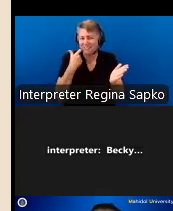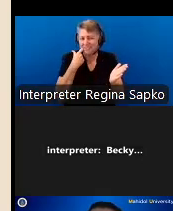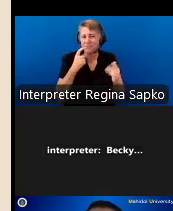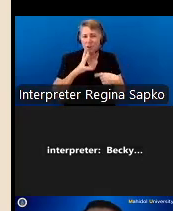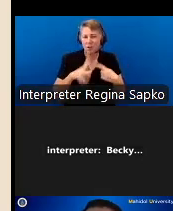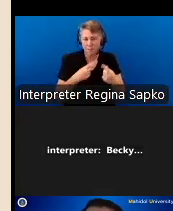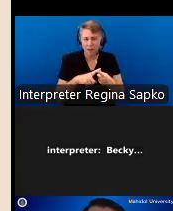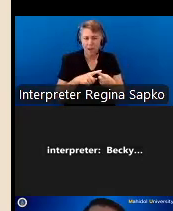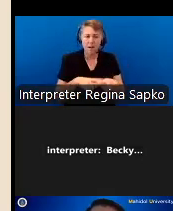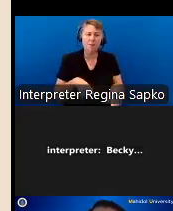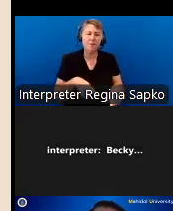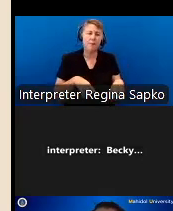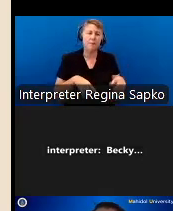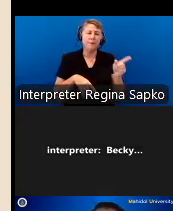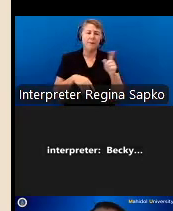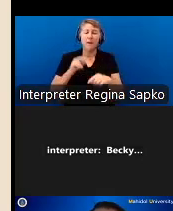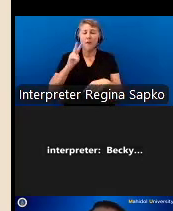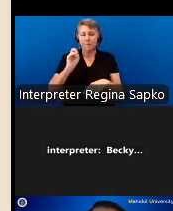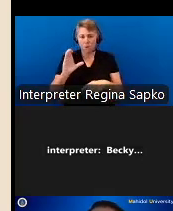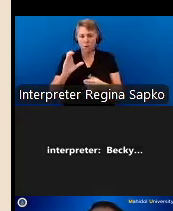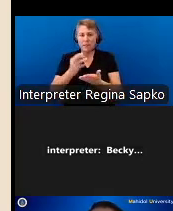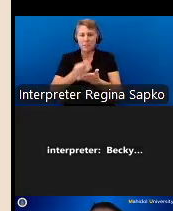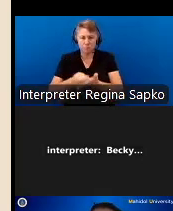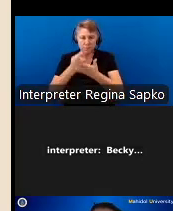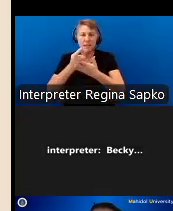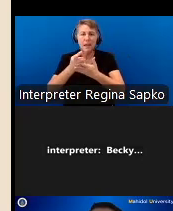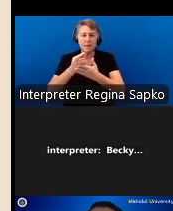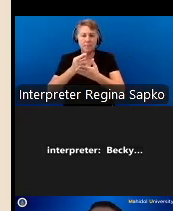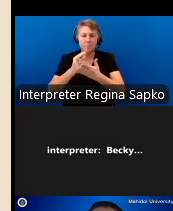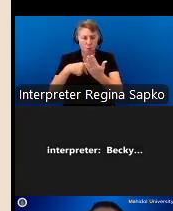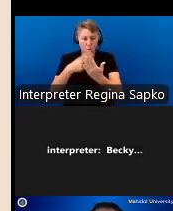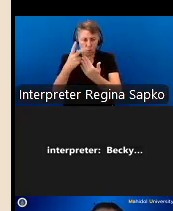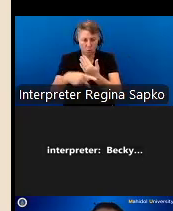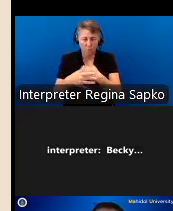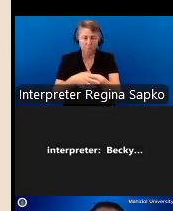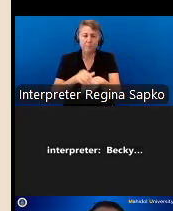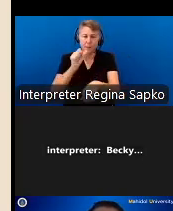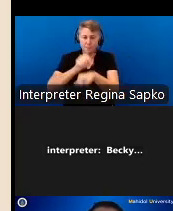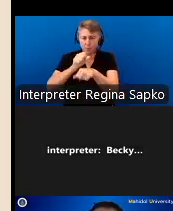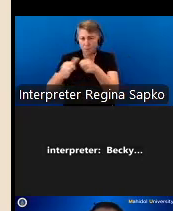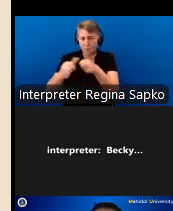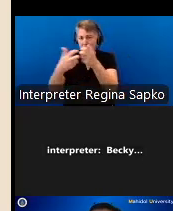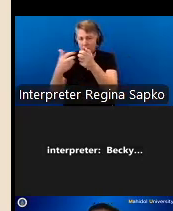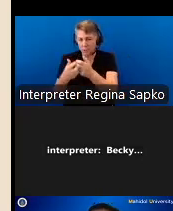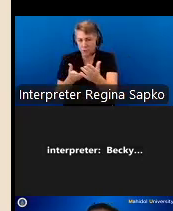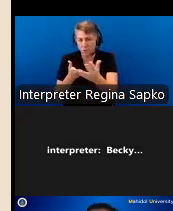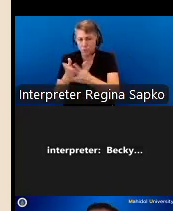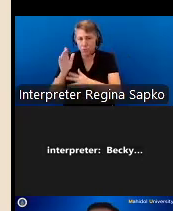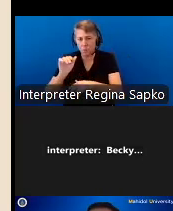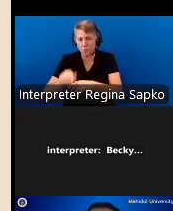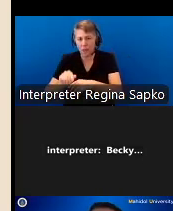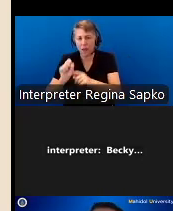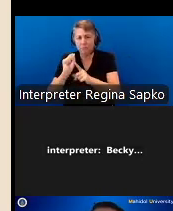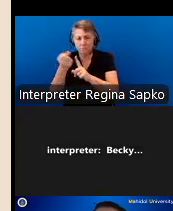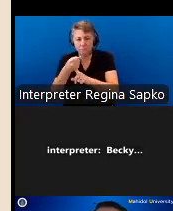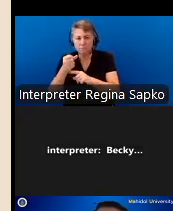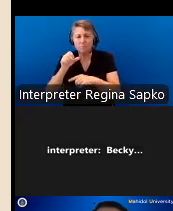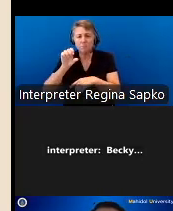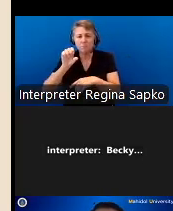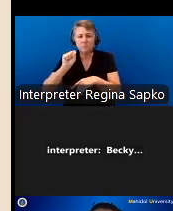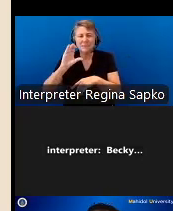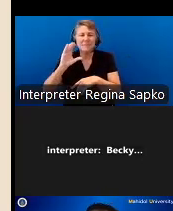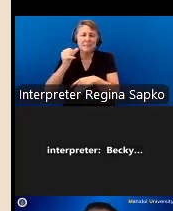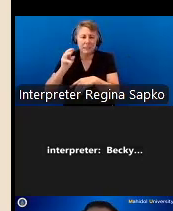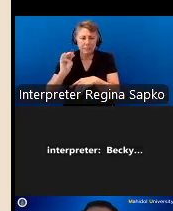the vocational rehabilitation, employment matching through the scheme like Section 35